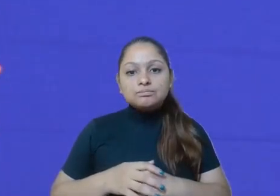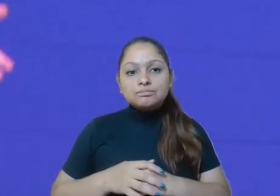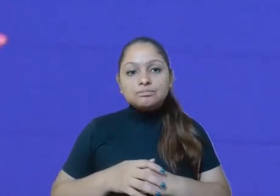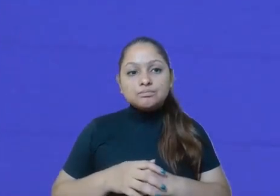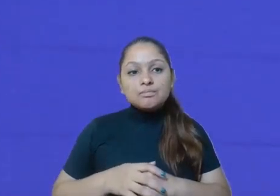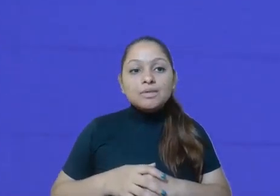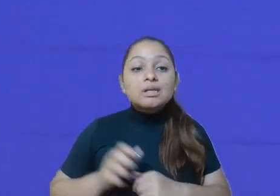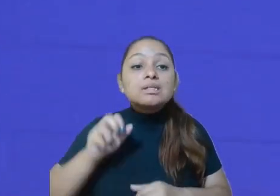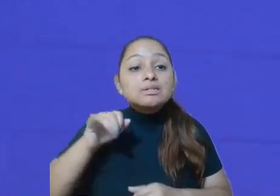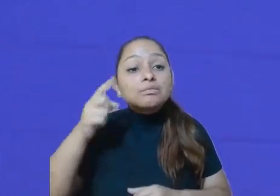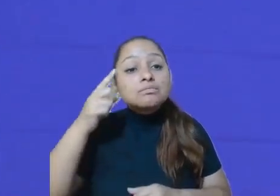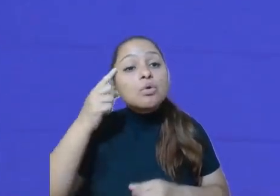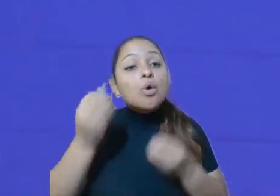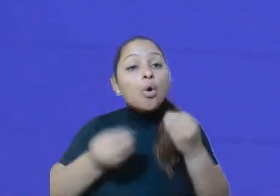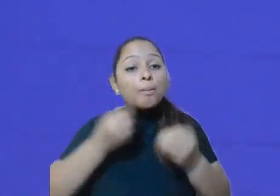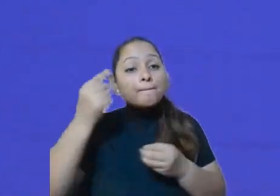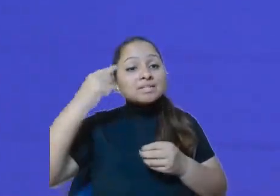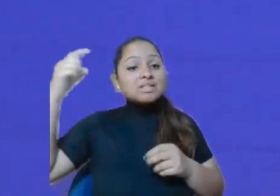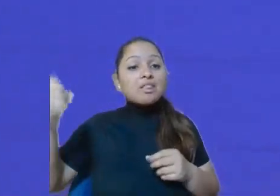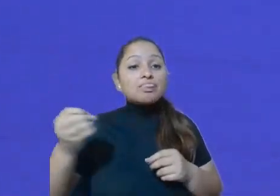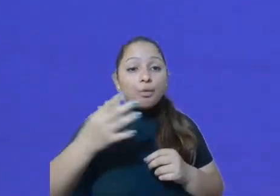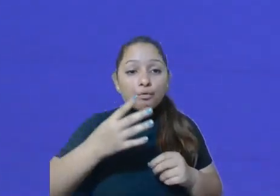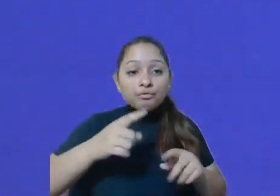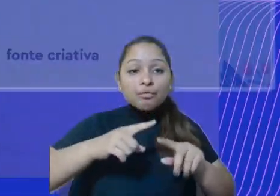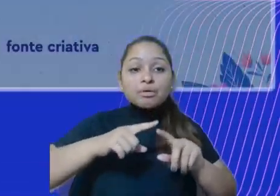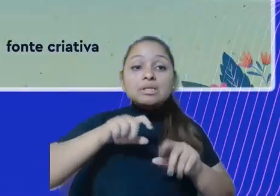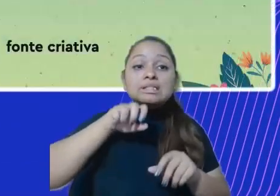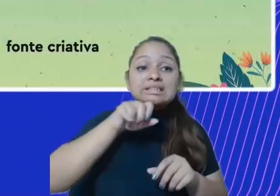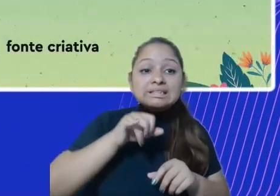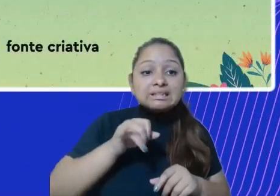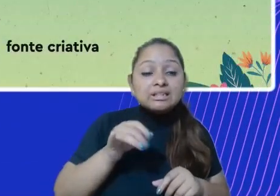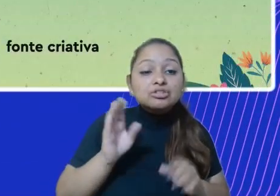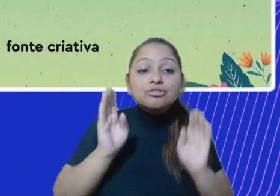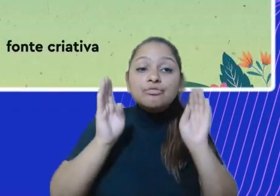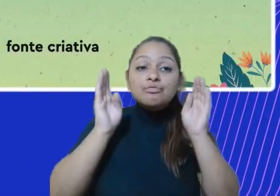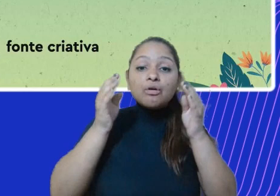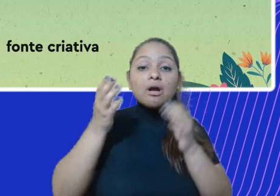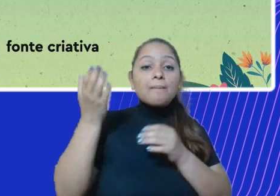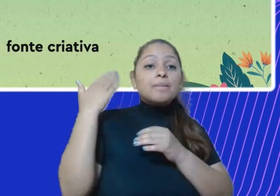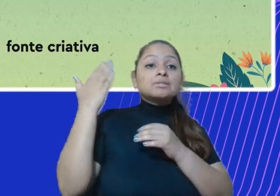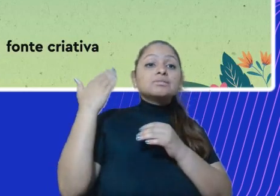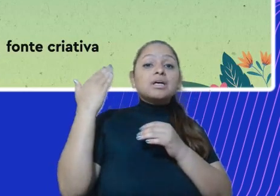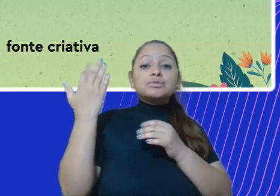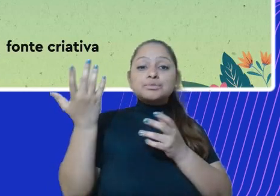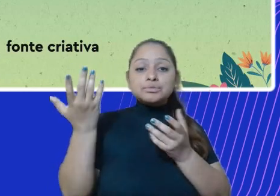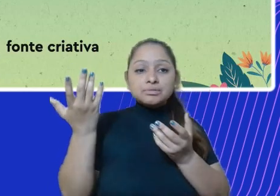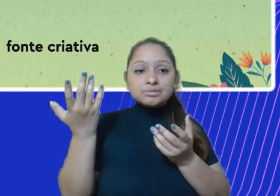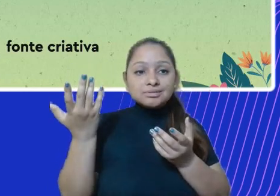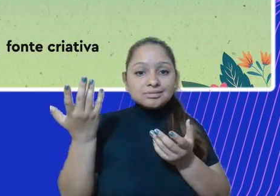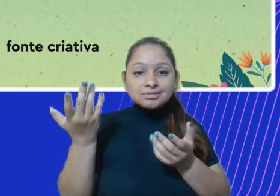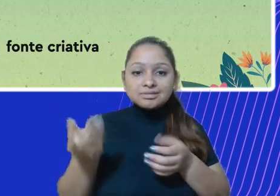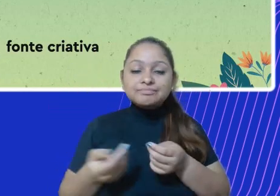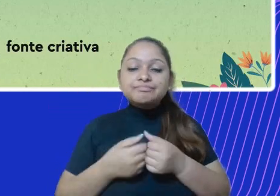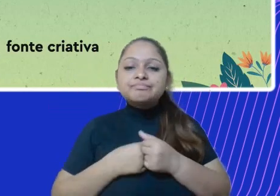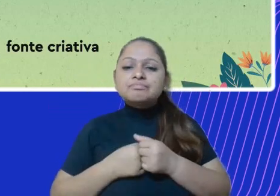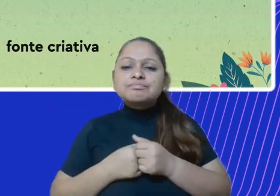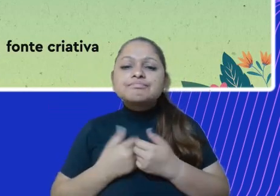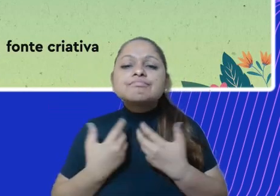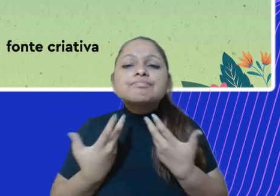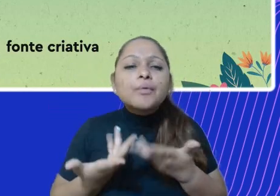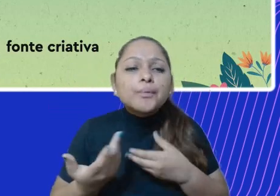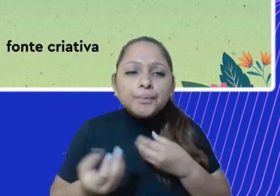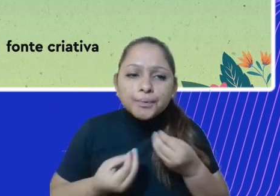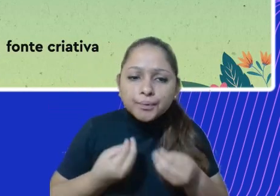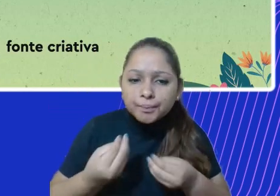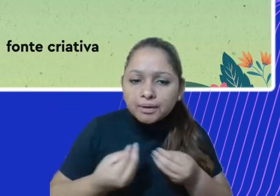do it by doing things the way we always did? So then it's not innovation. So how can we get rid